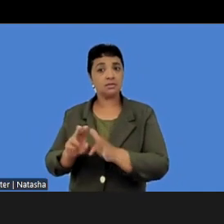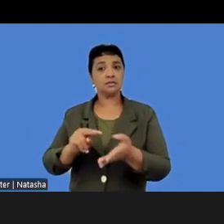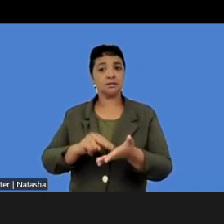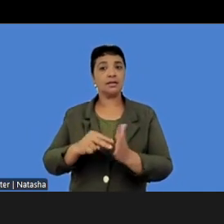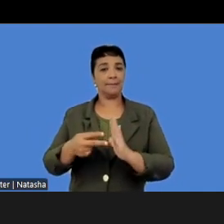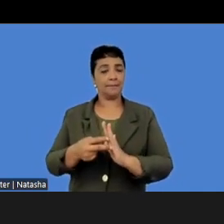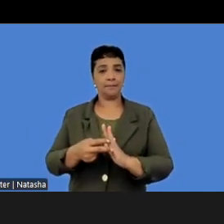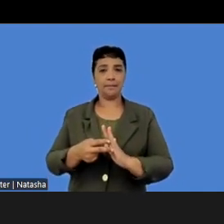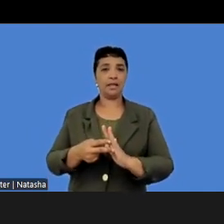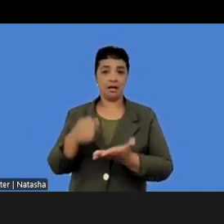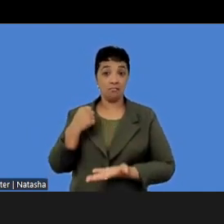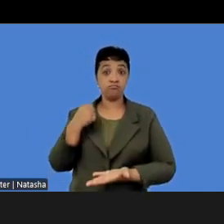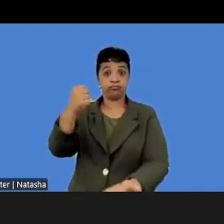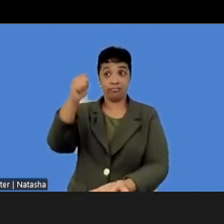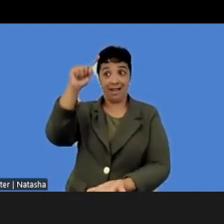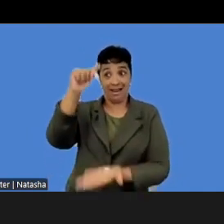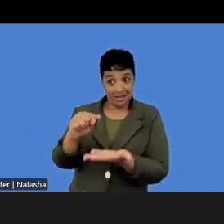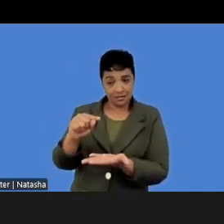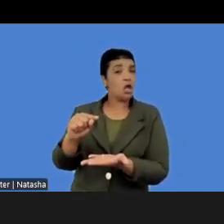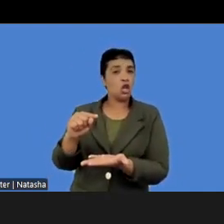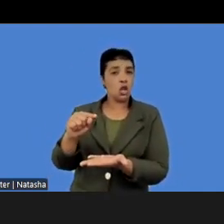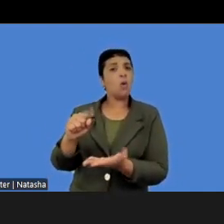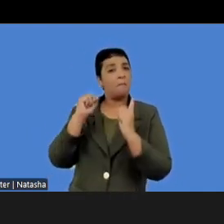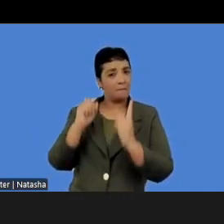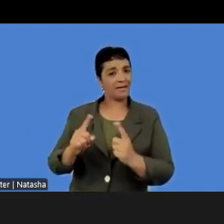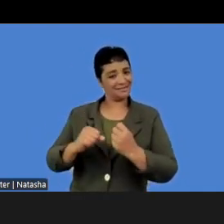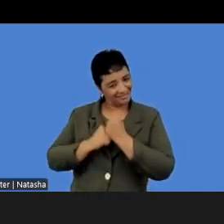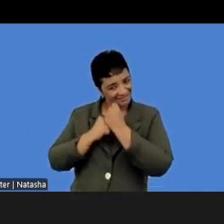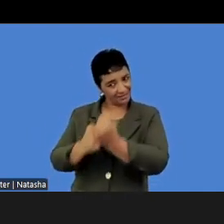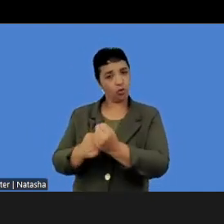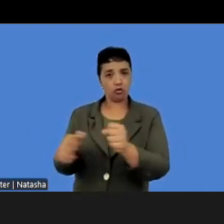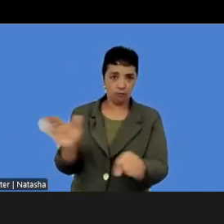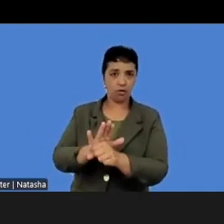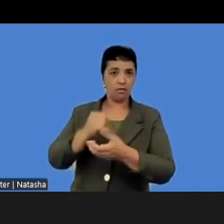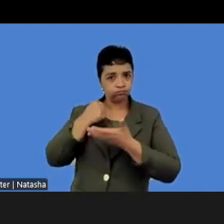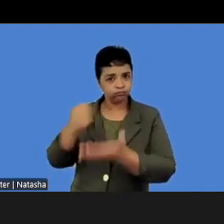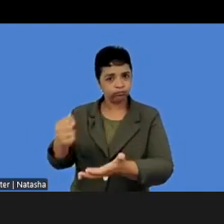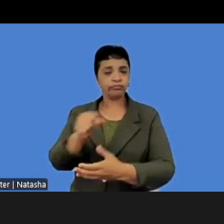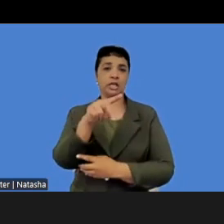cut. The same amount of costing for an institution needs to be given to NGOs.